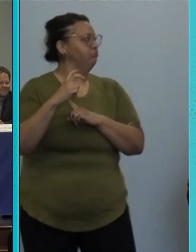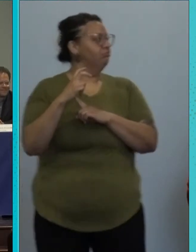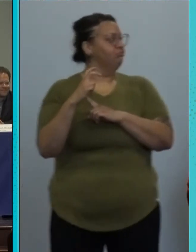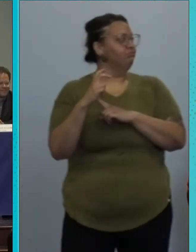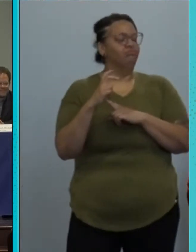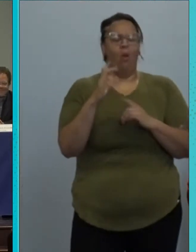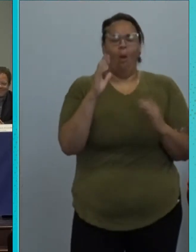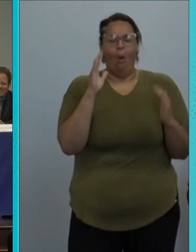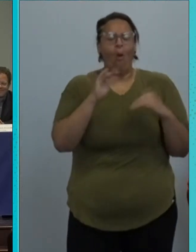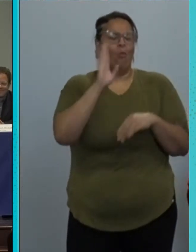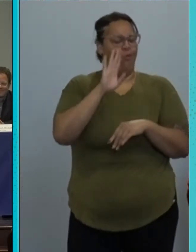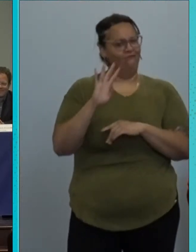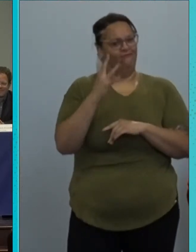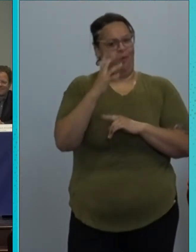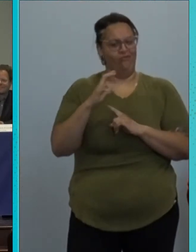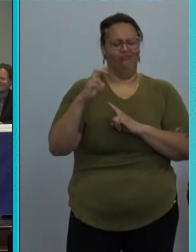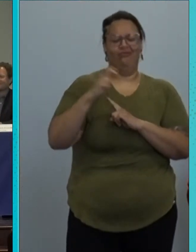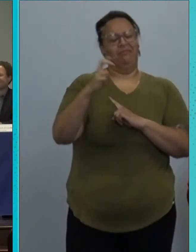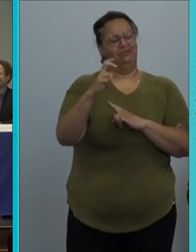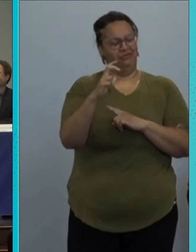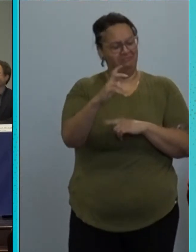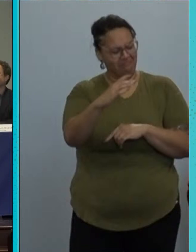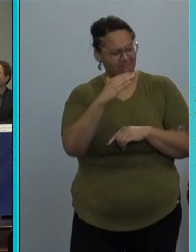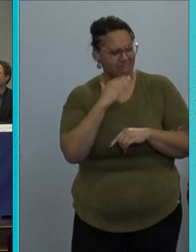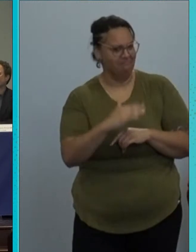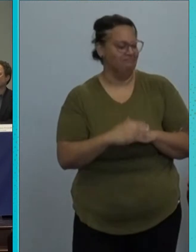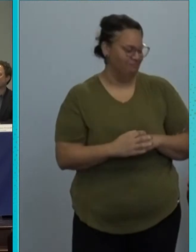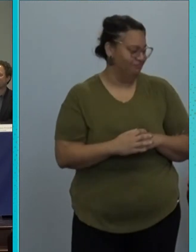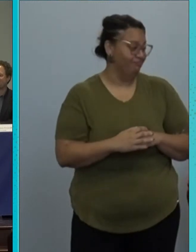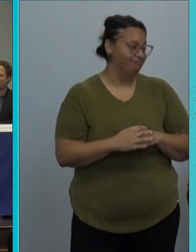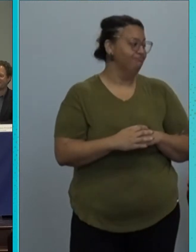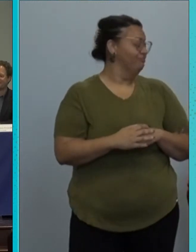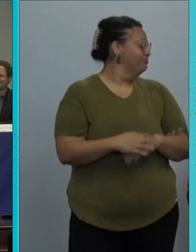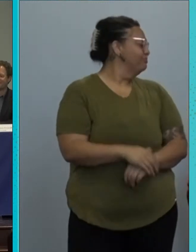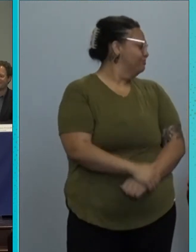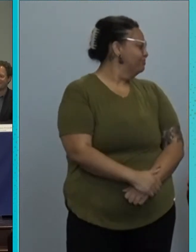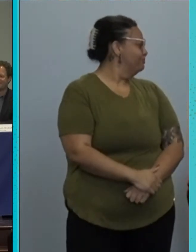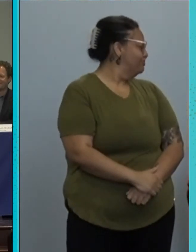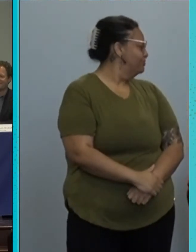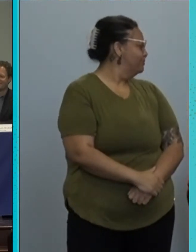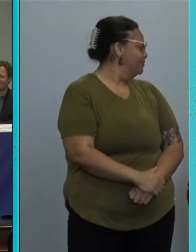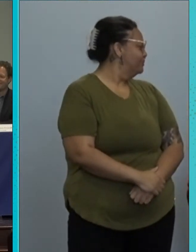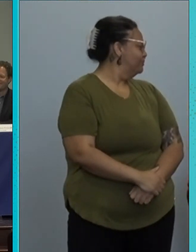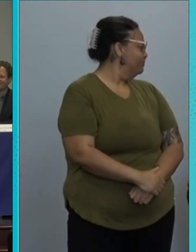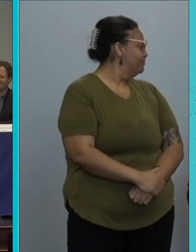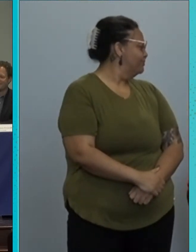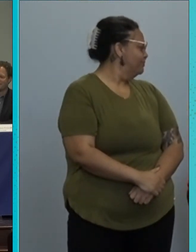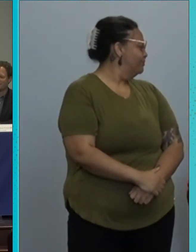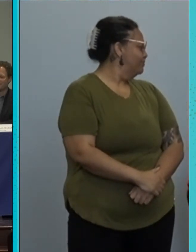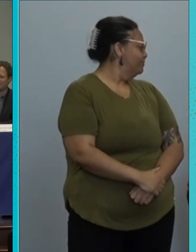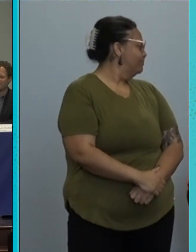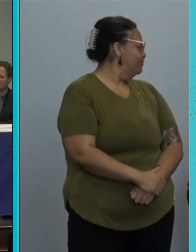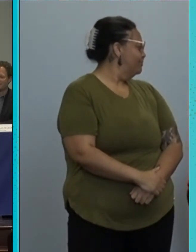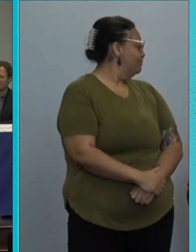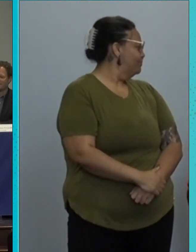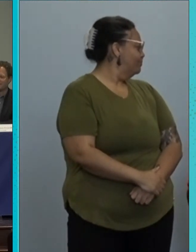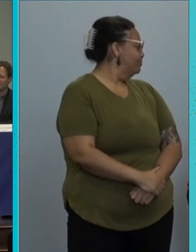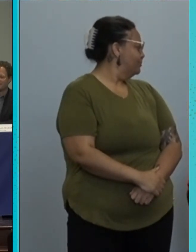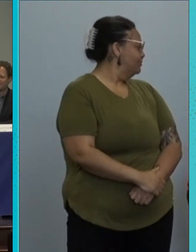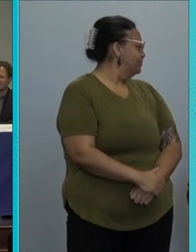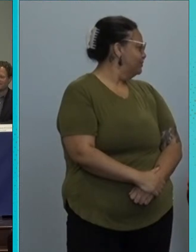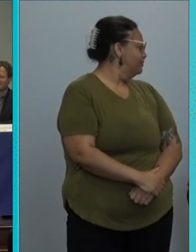that's right, for sure. That's the goal. Yeah, and, it's just been a great experience for me. I really love